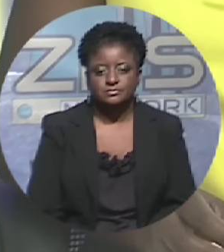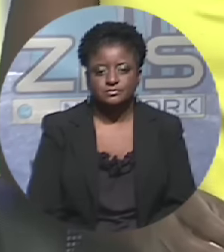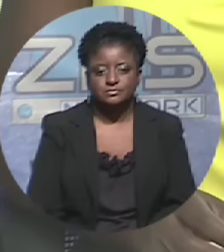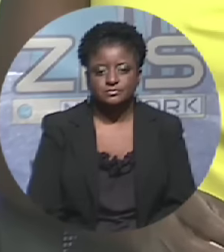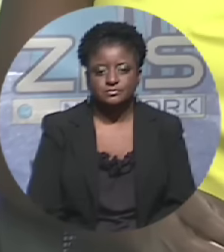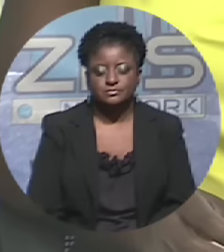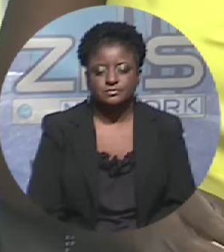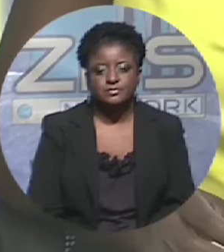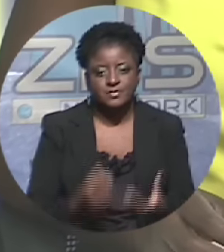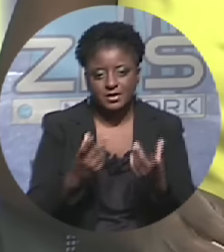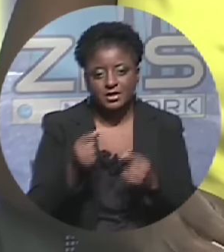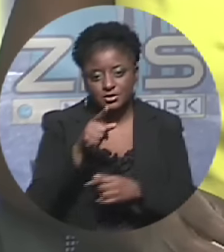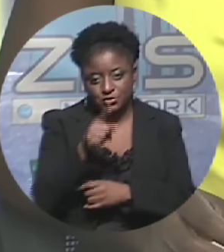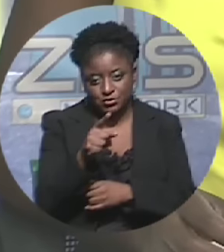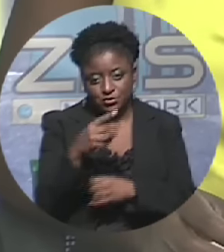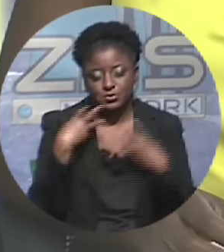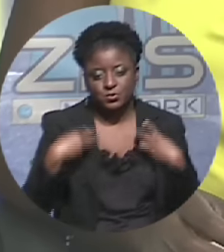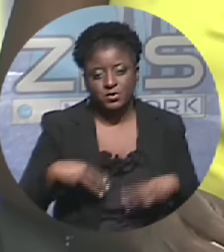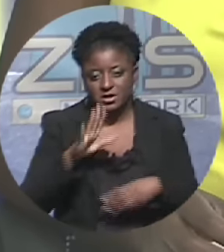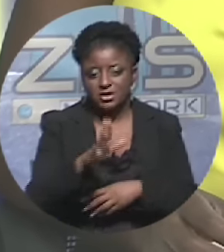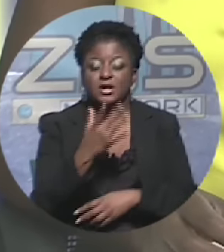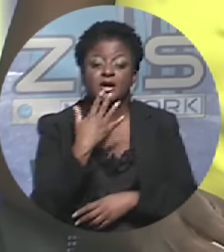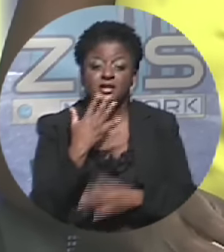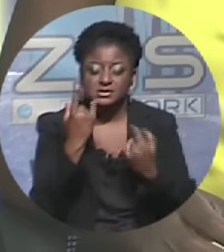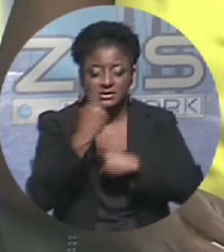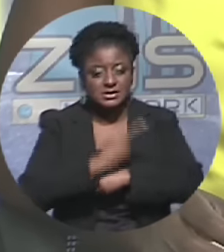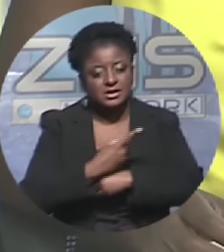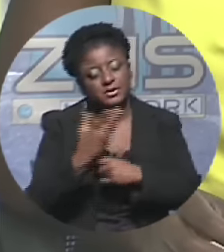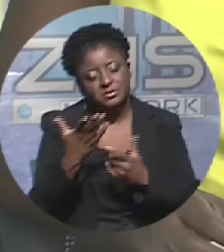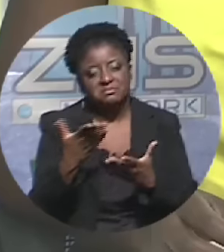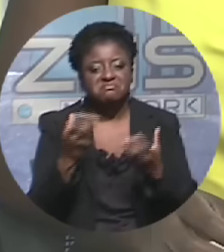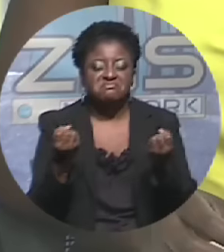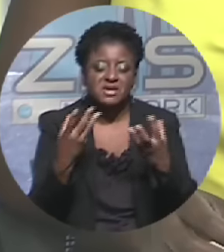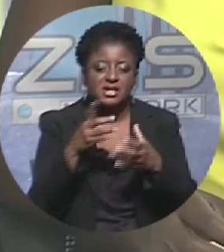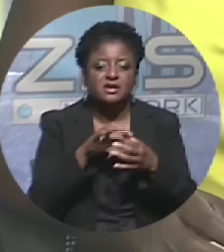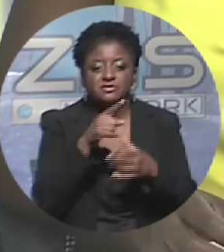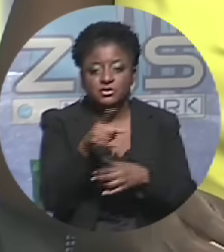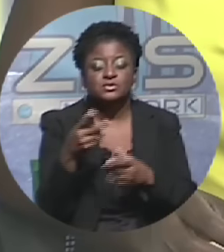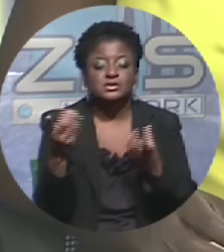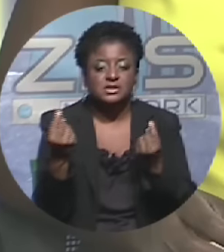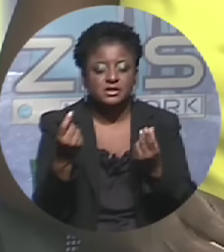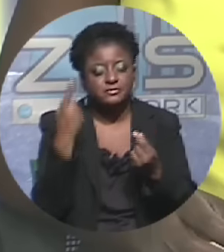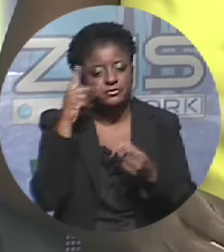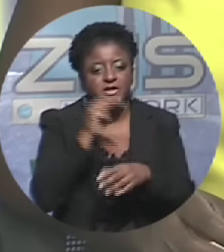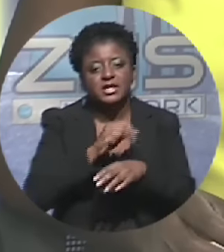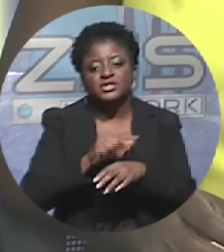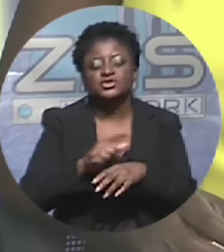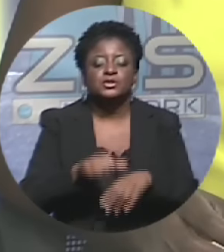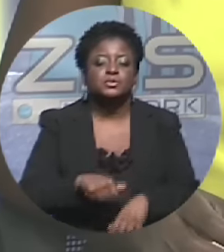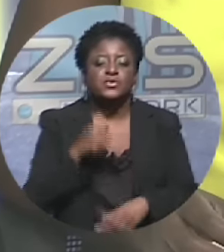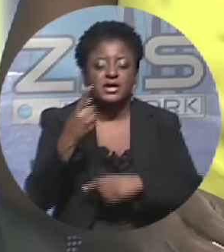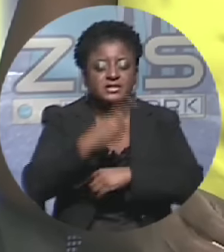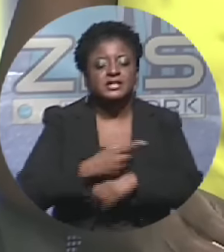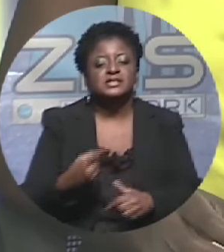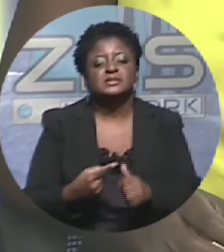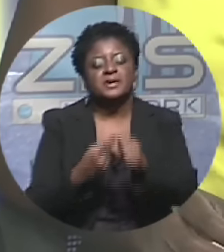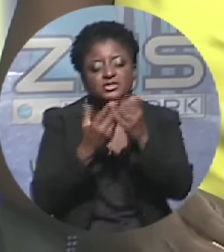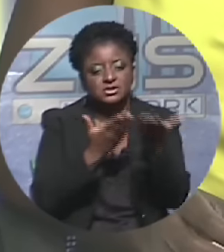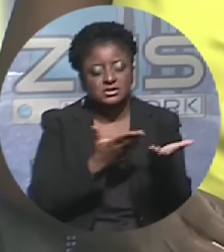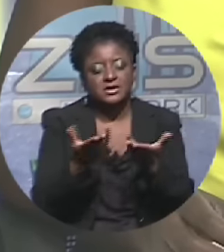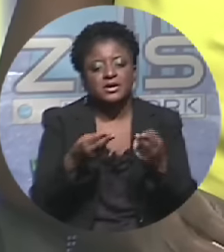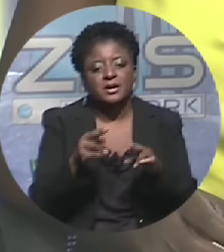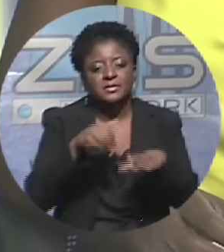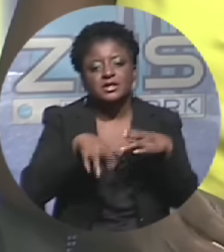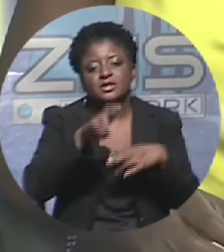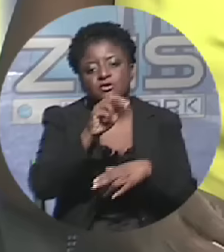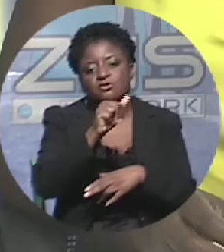Did you wear your colors today? Well, many of you did for National Pride Day. A special ceremony was held in Roslyn Square to mark the